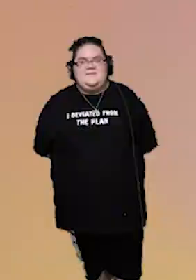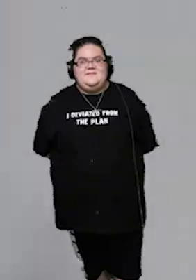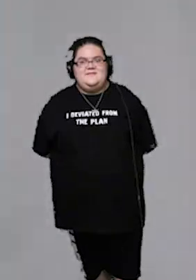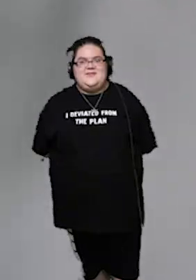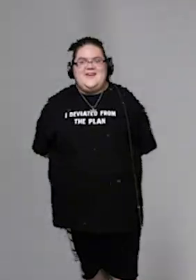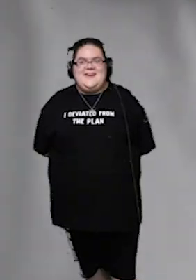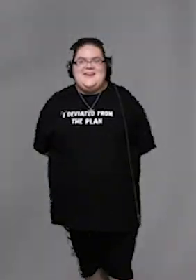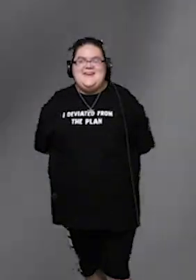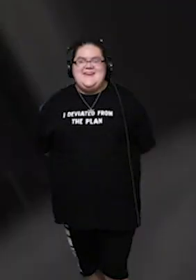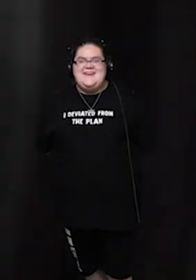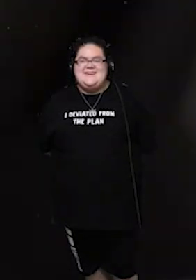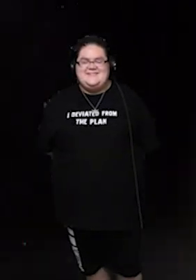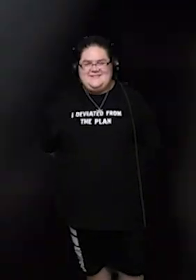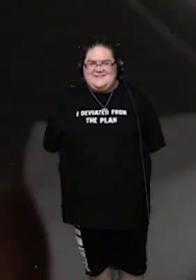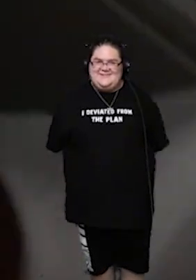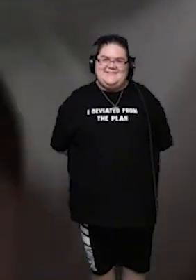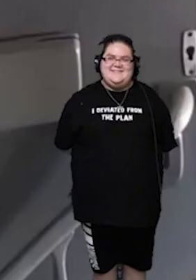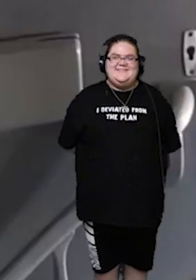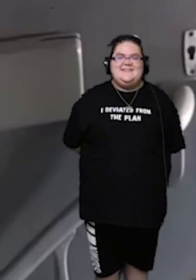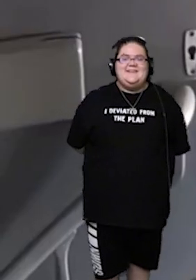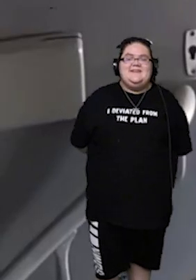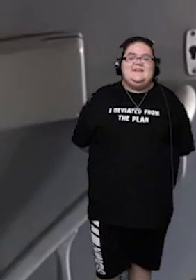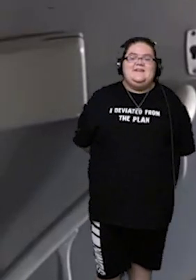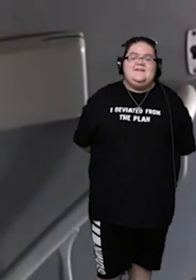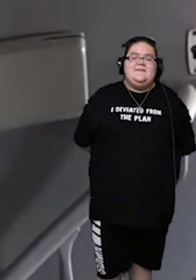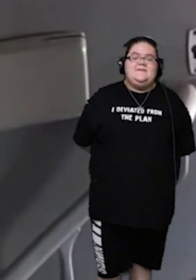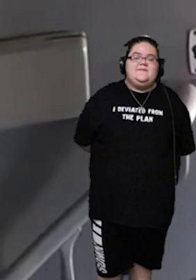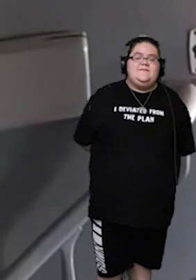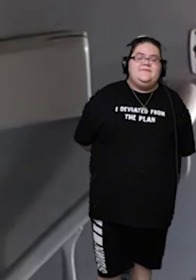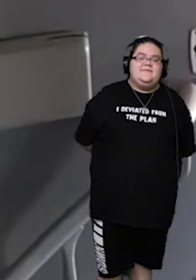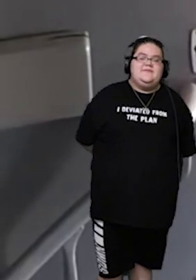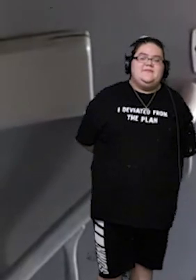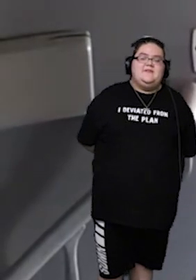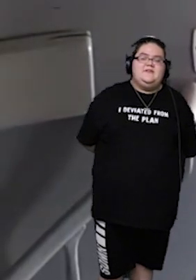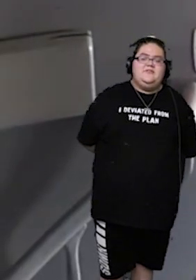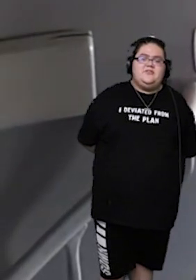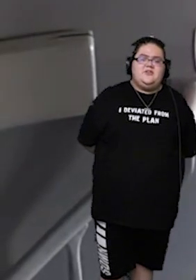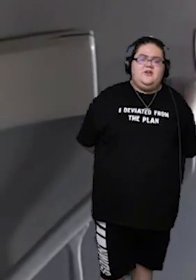time. Jeez. Under the carpet.